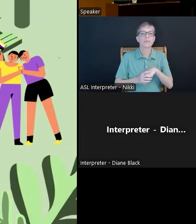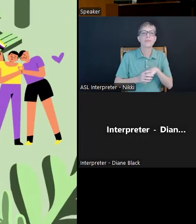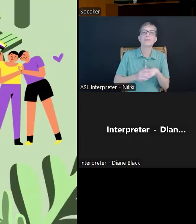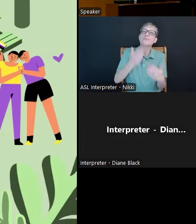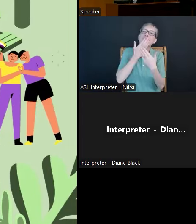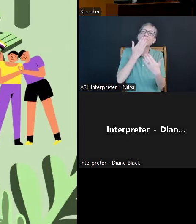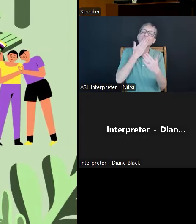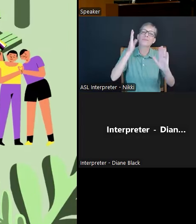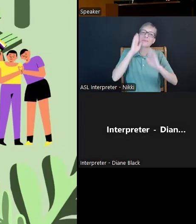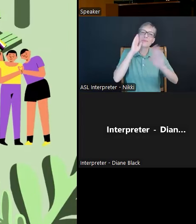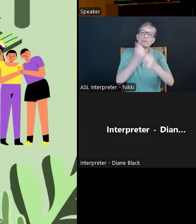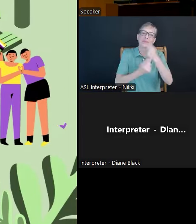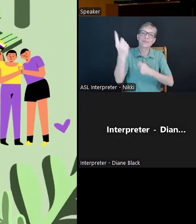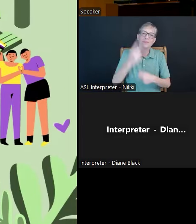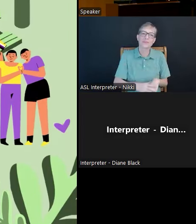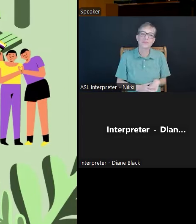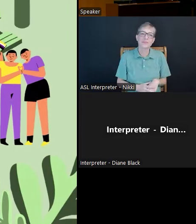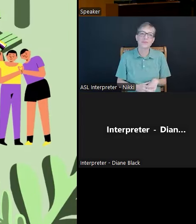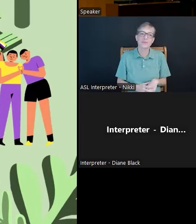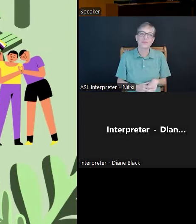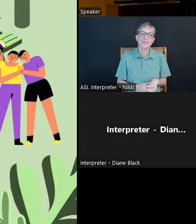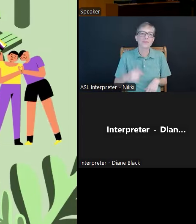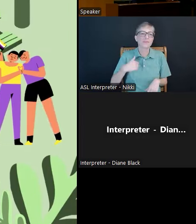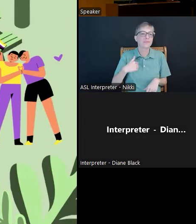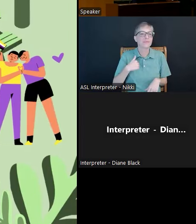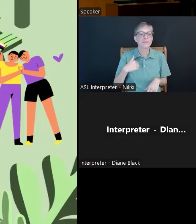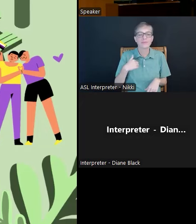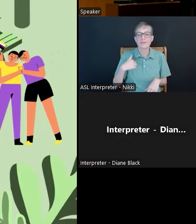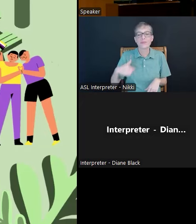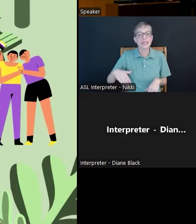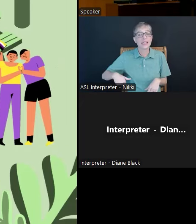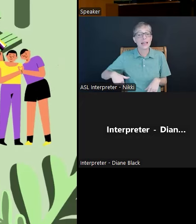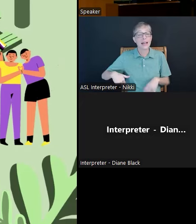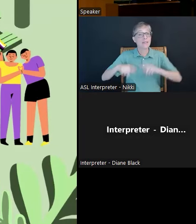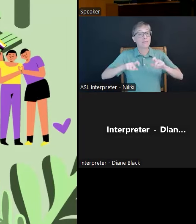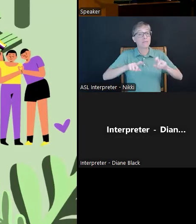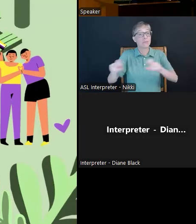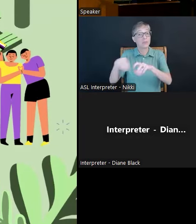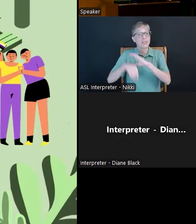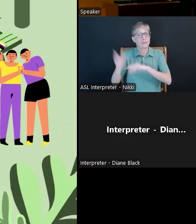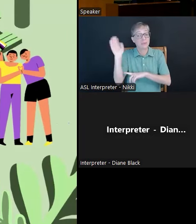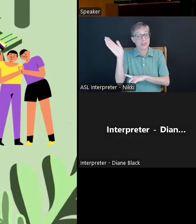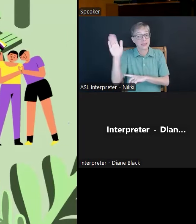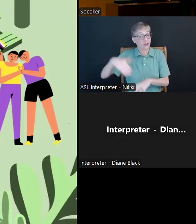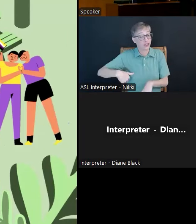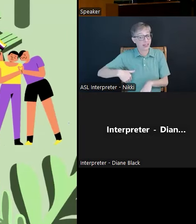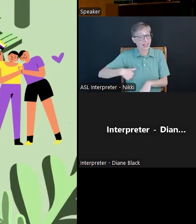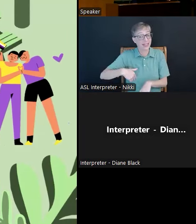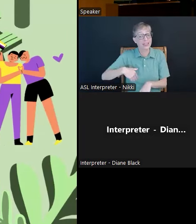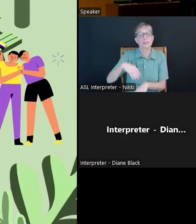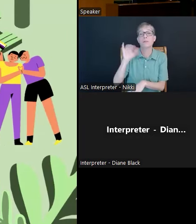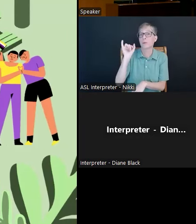everybody. I haven't done polls and a presentation yet, so if you have a moment, please kind